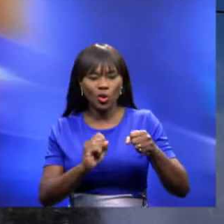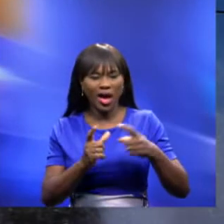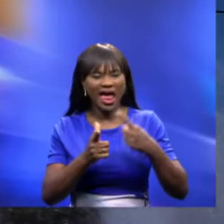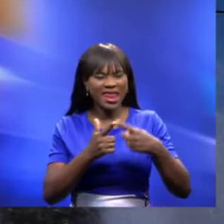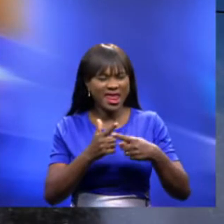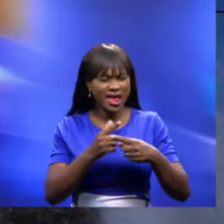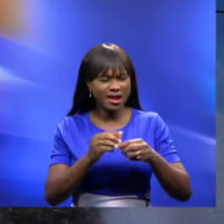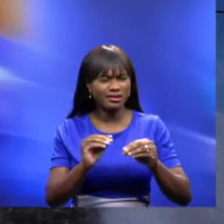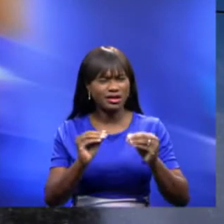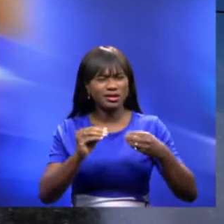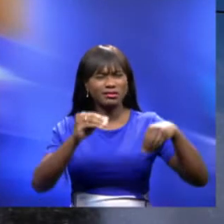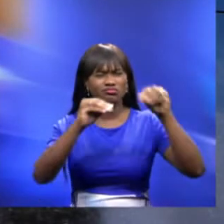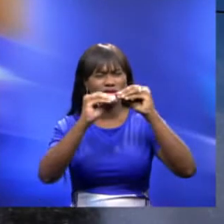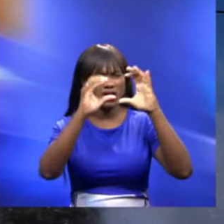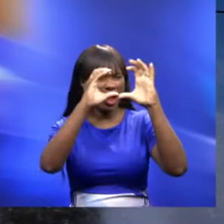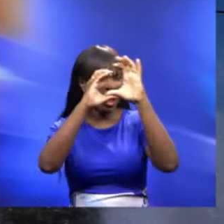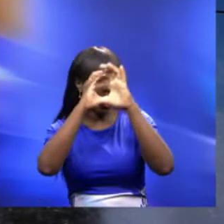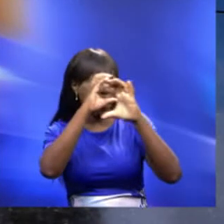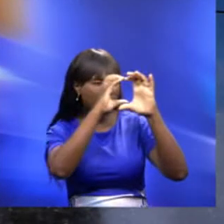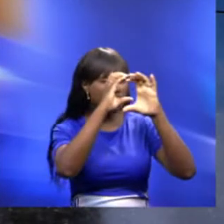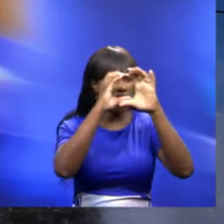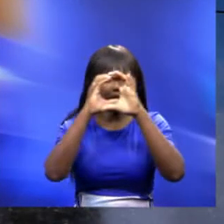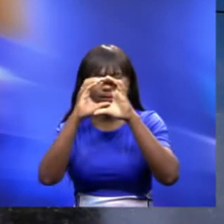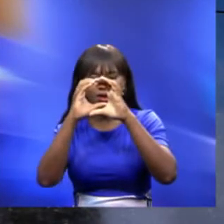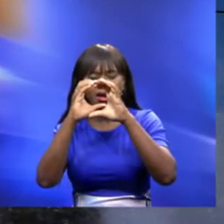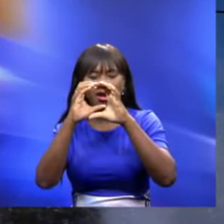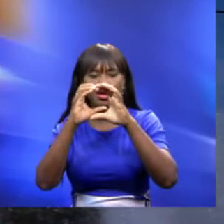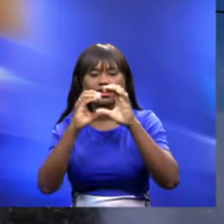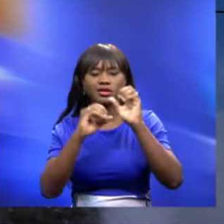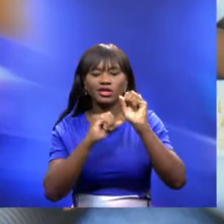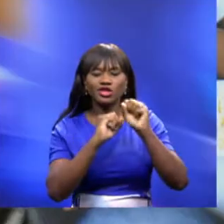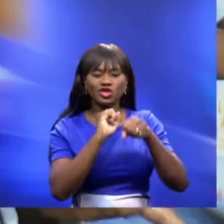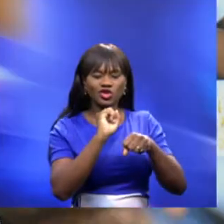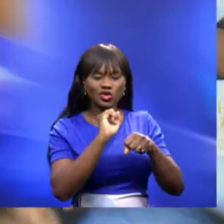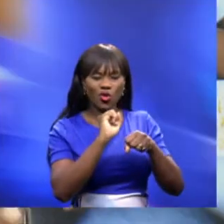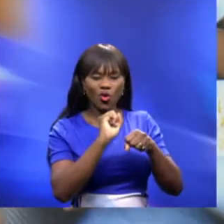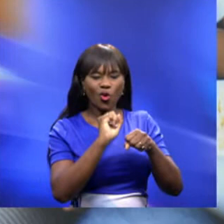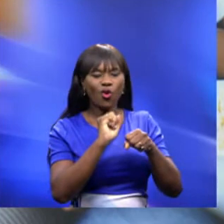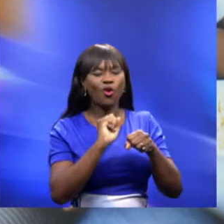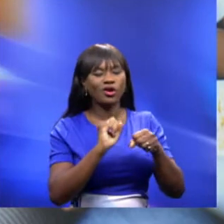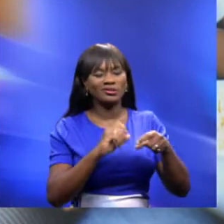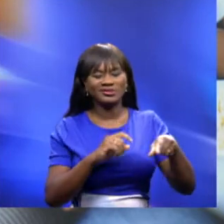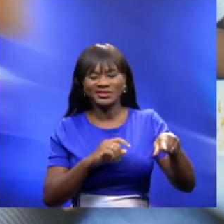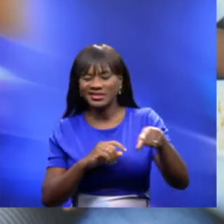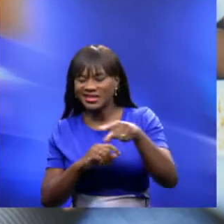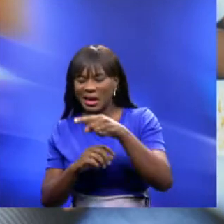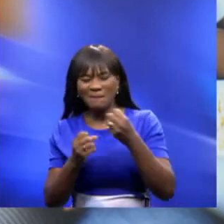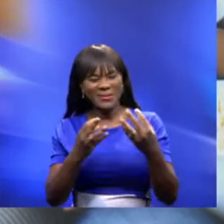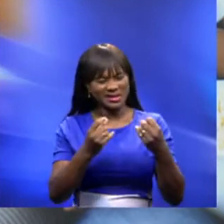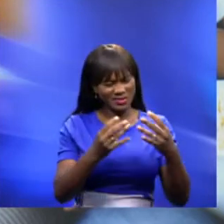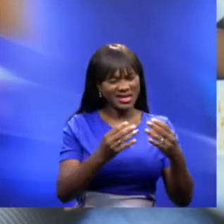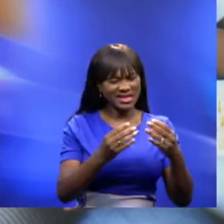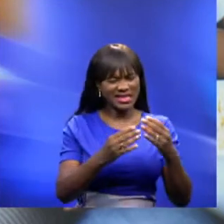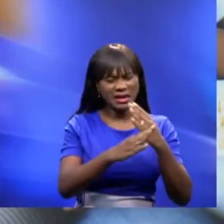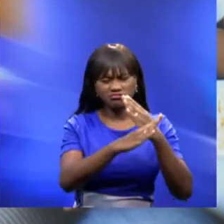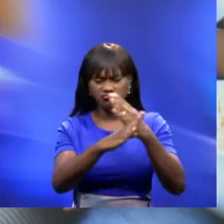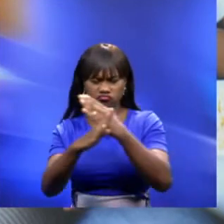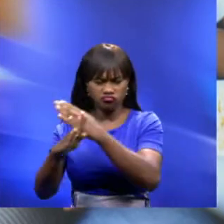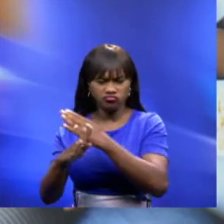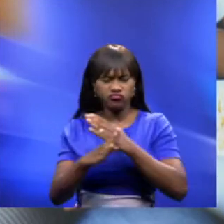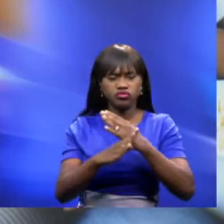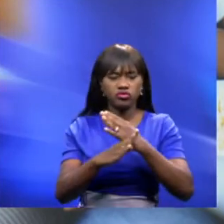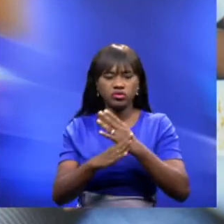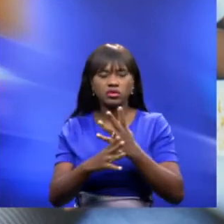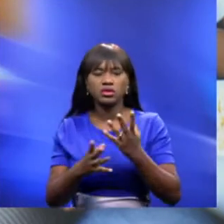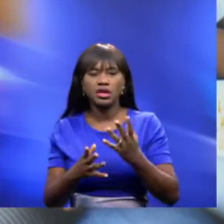right? But no, the place where you have like your precious jewels, your diamonds and so on, right? You will not just have it in your